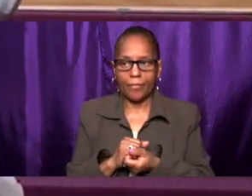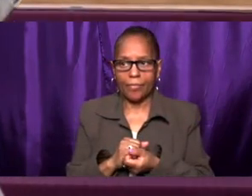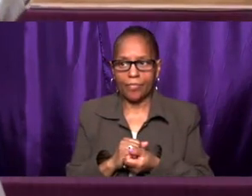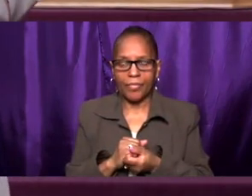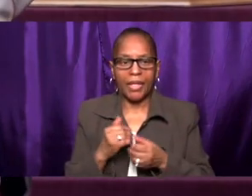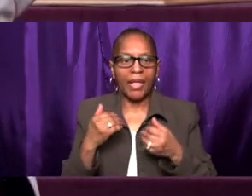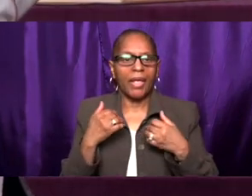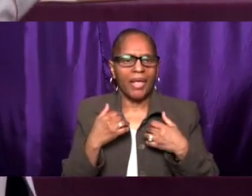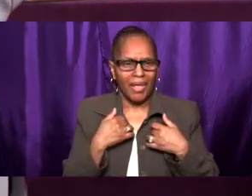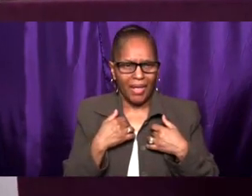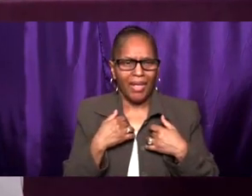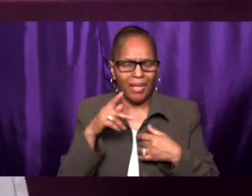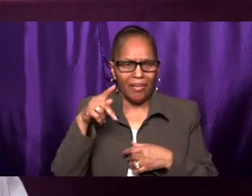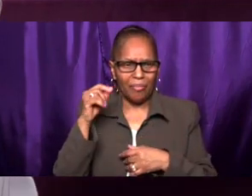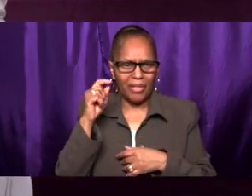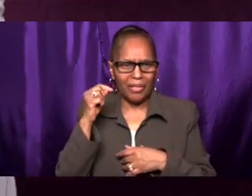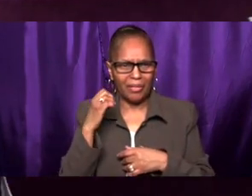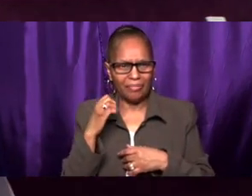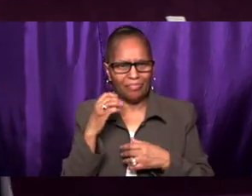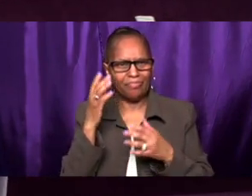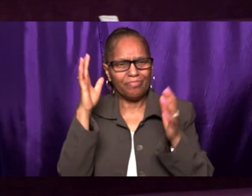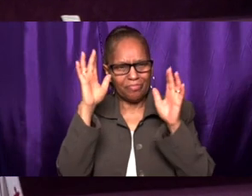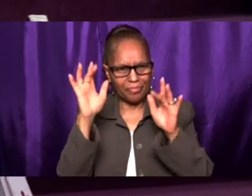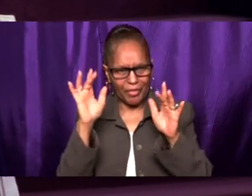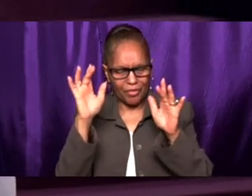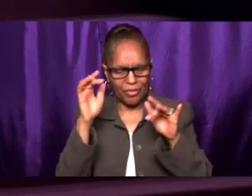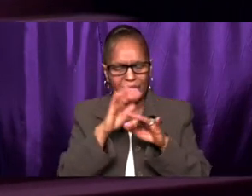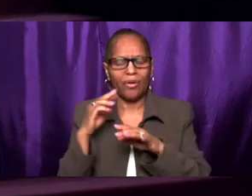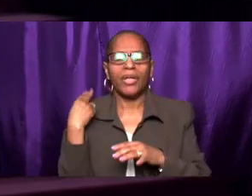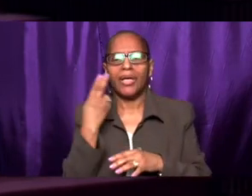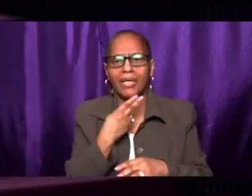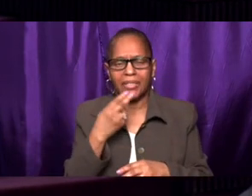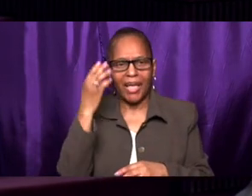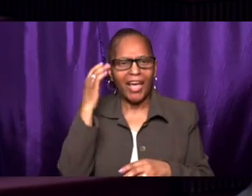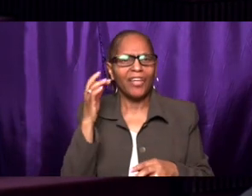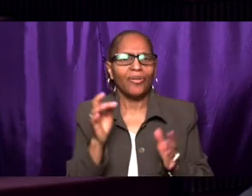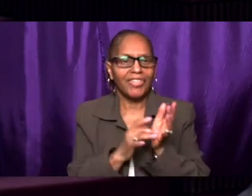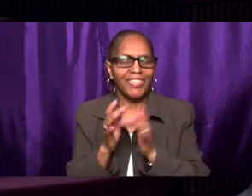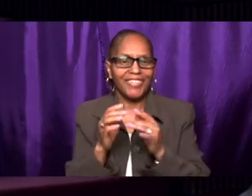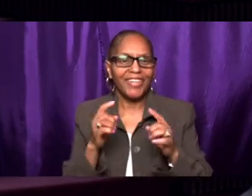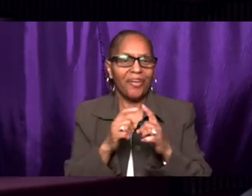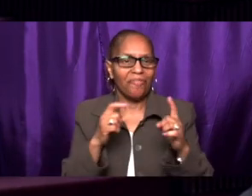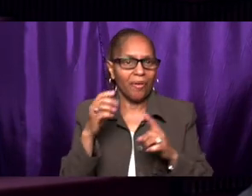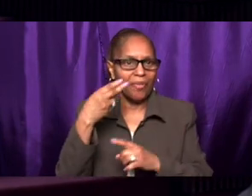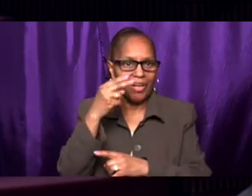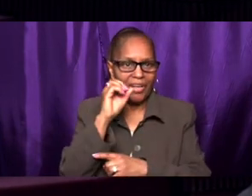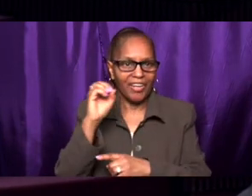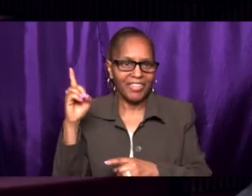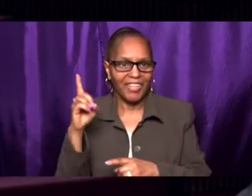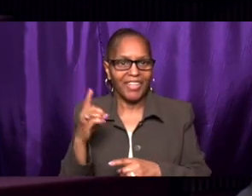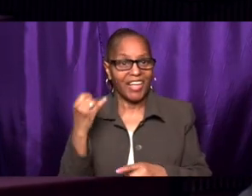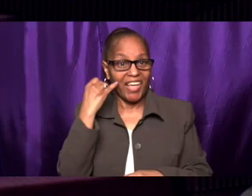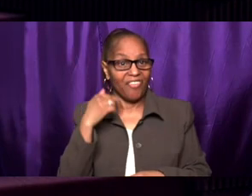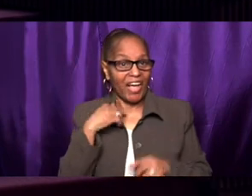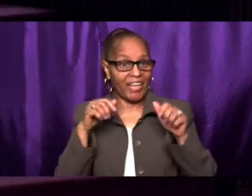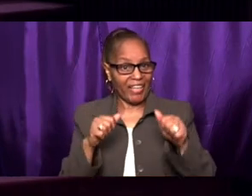have pity on us. I know Jesus is from the hood. She's like, if I can, player, you don't know who